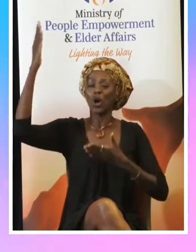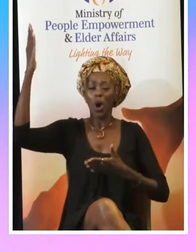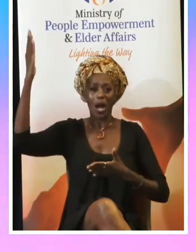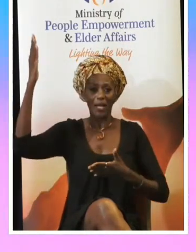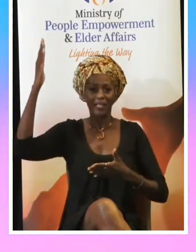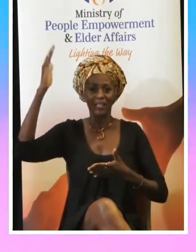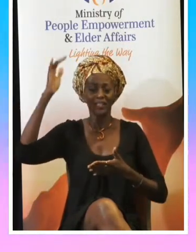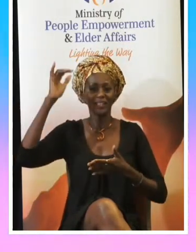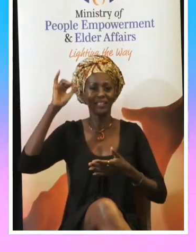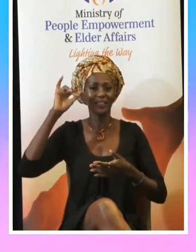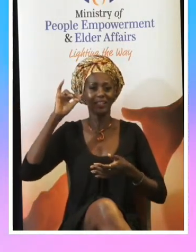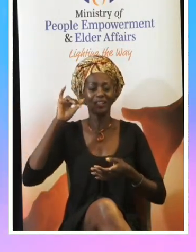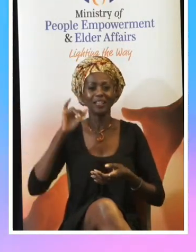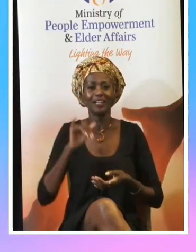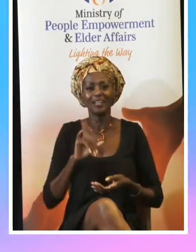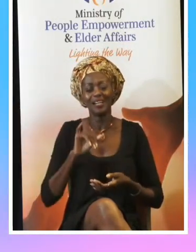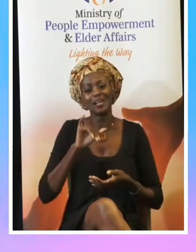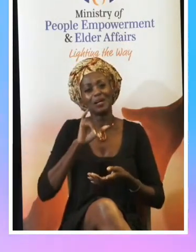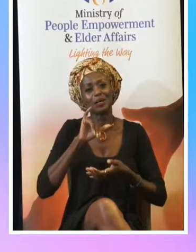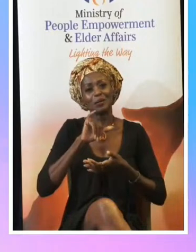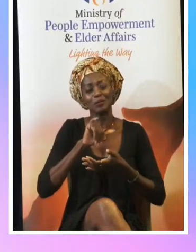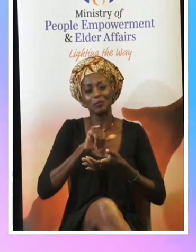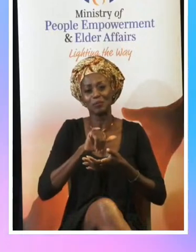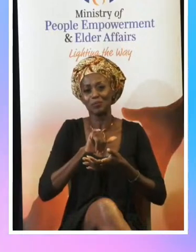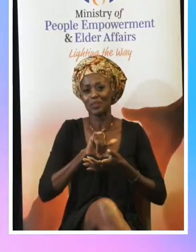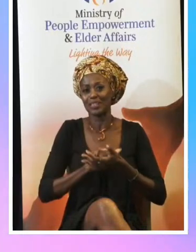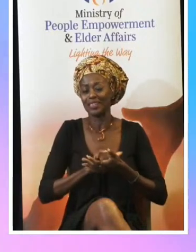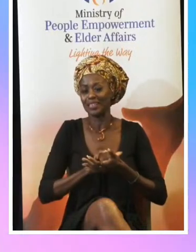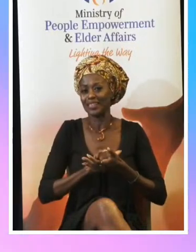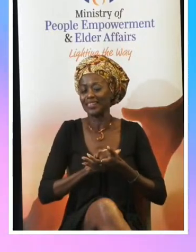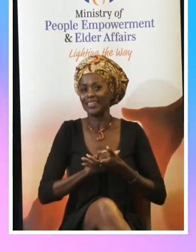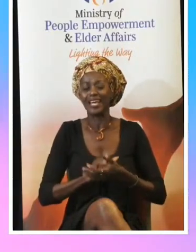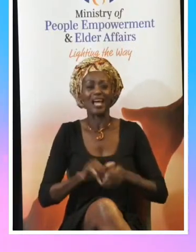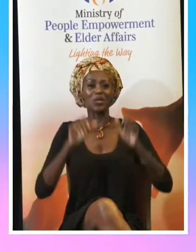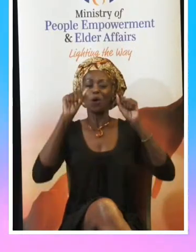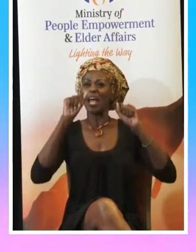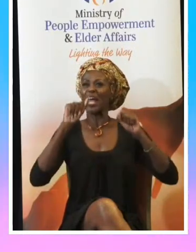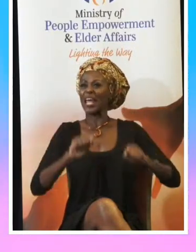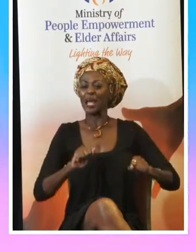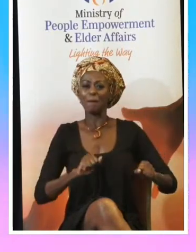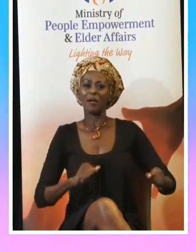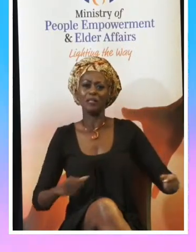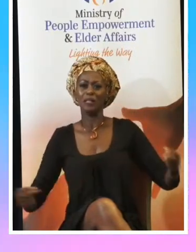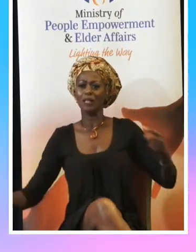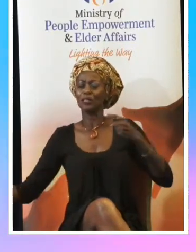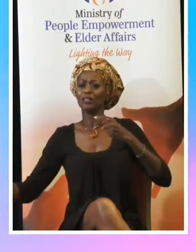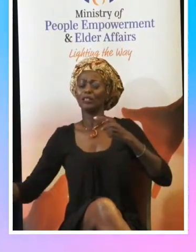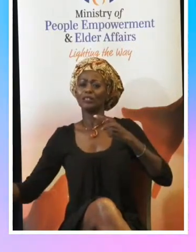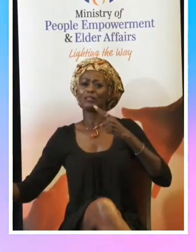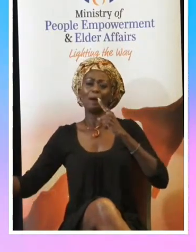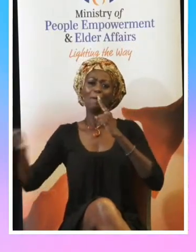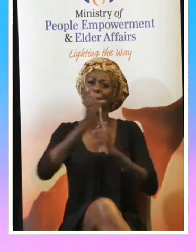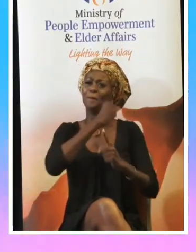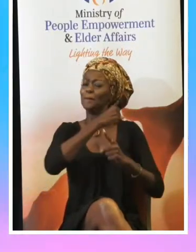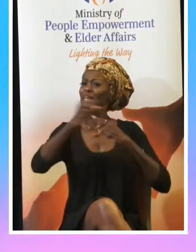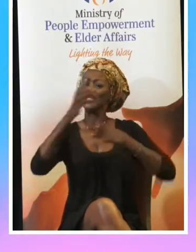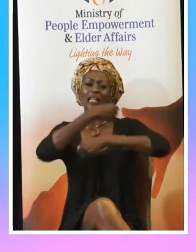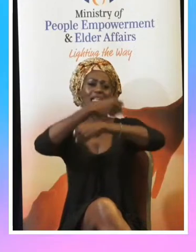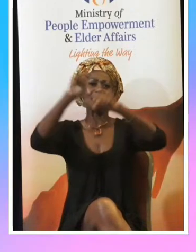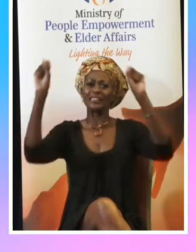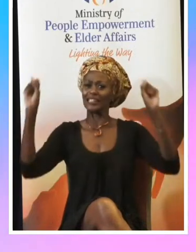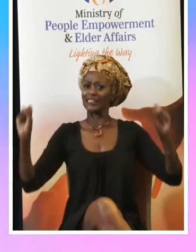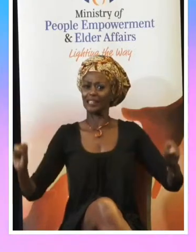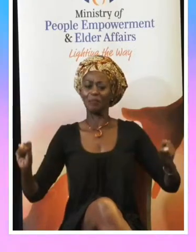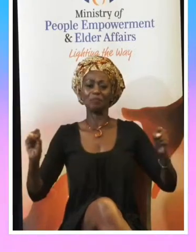were strong enough to fight the system. I surrendered to